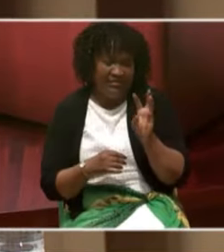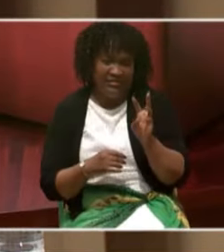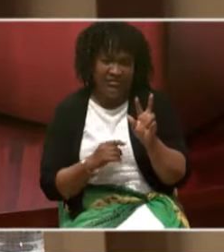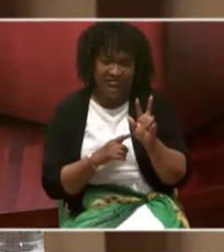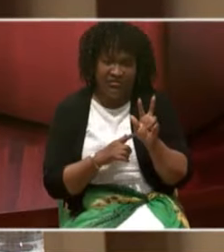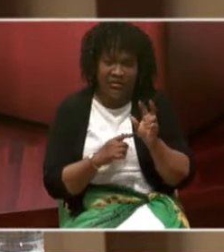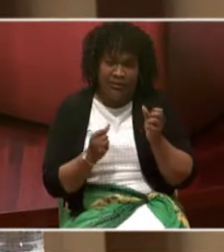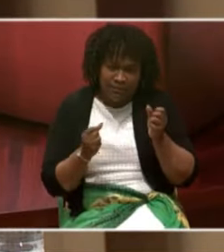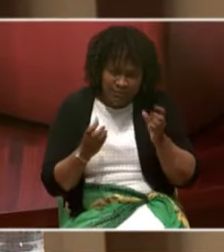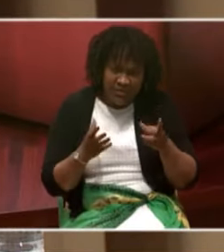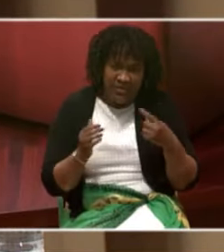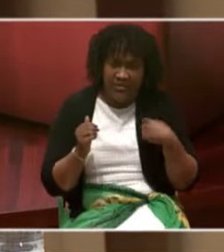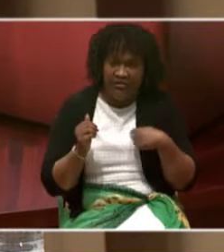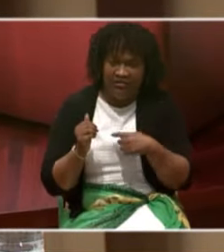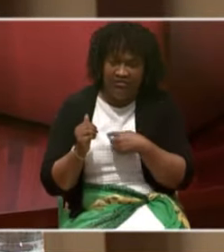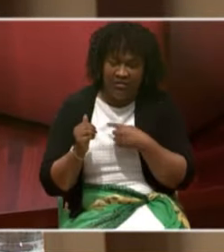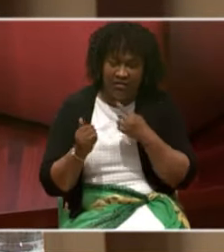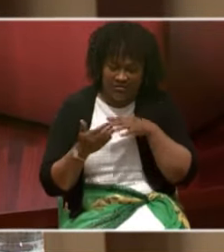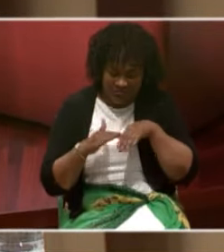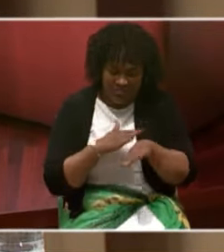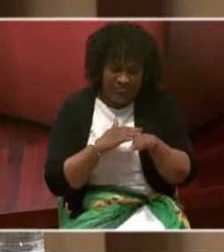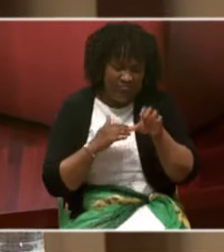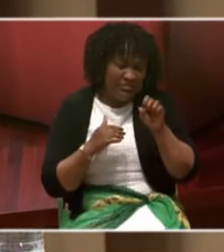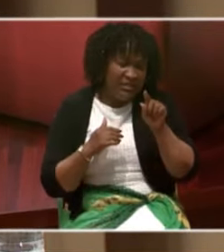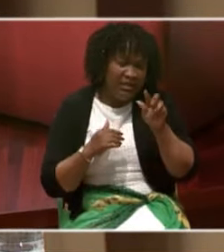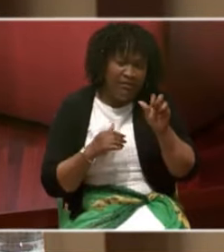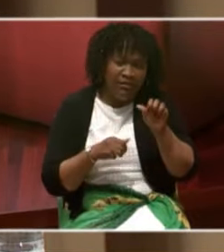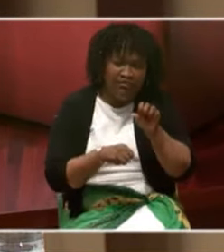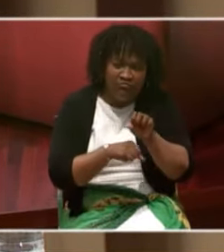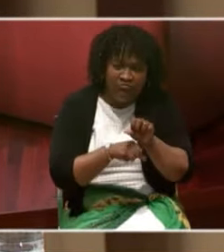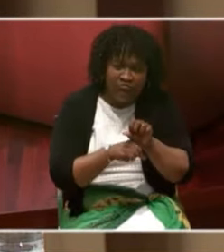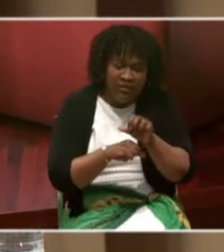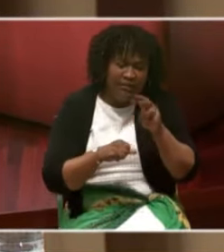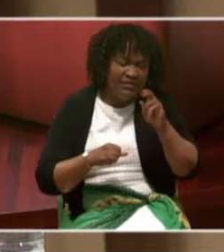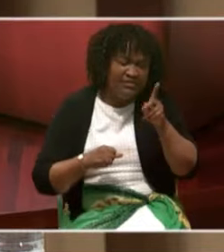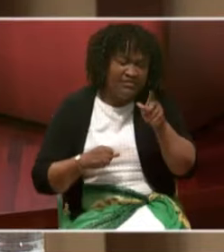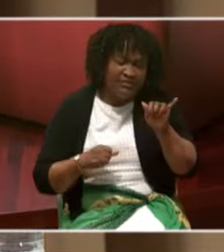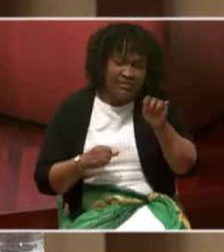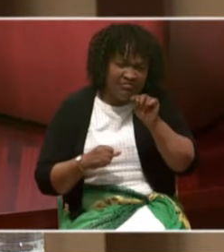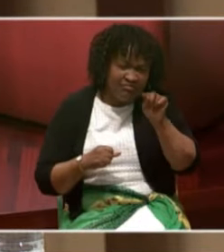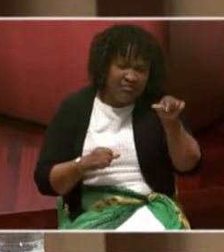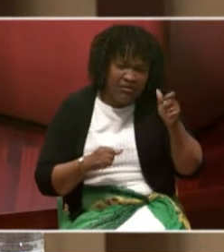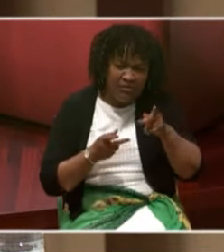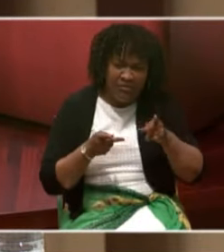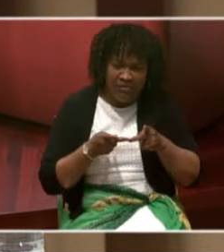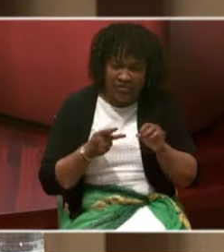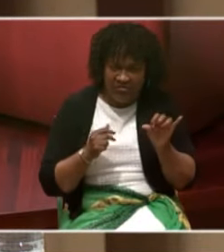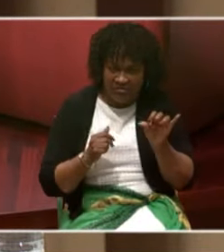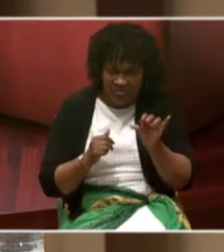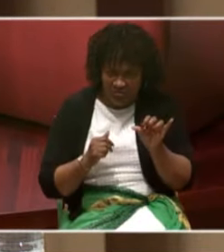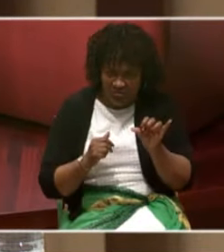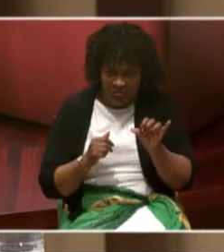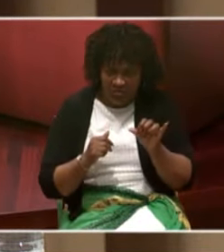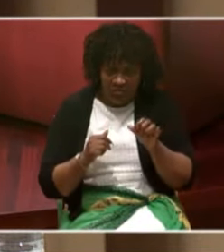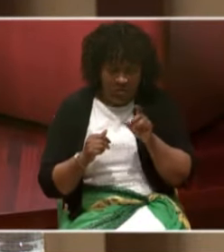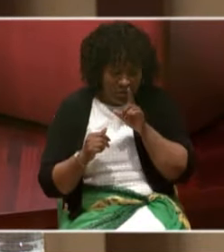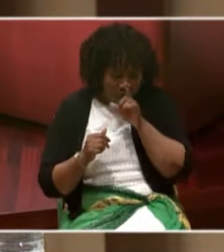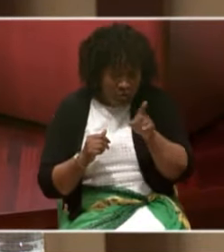up to walk from Selma to Montgomery. We came to the edge of the Emmett Pettus